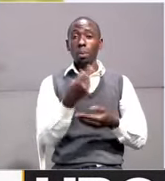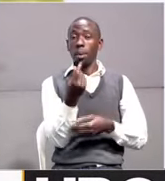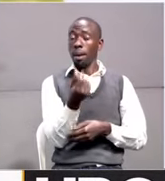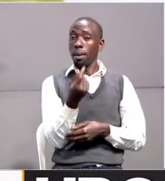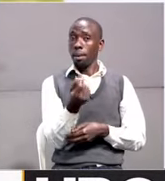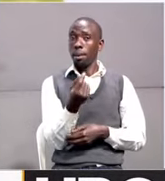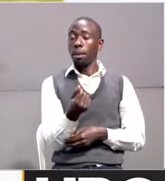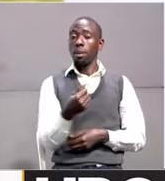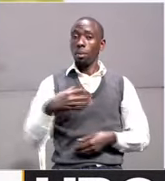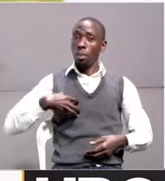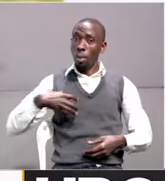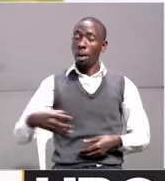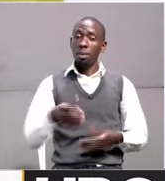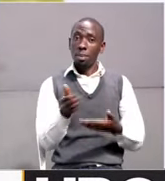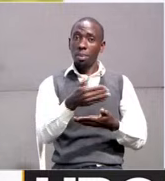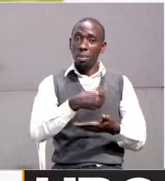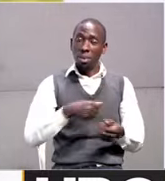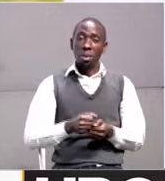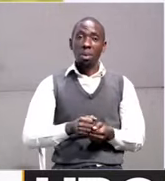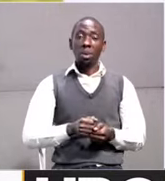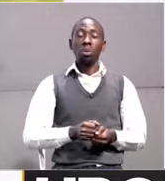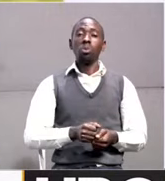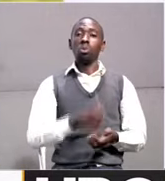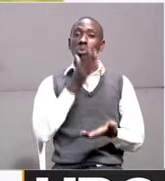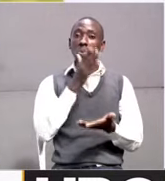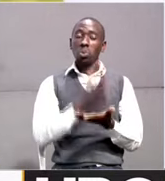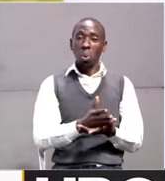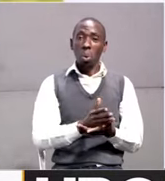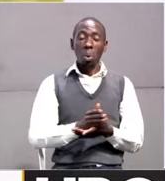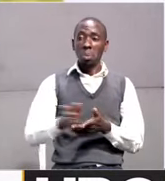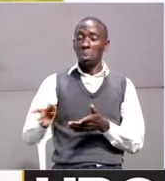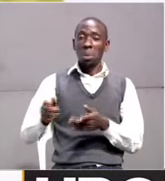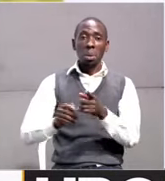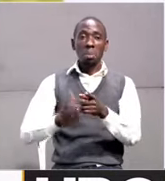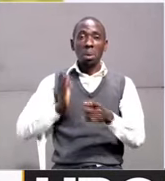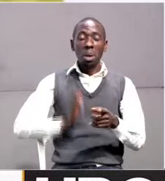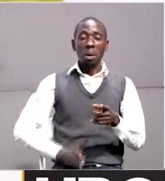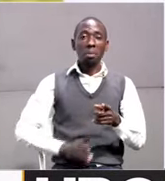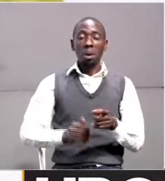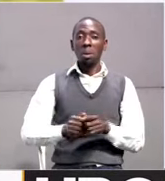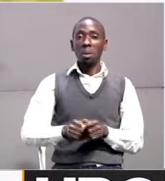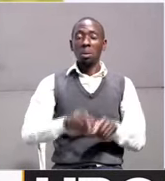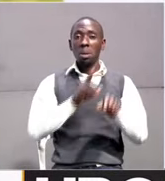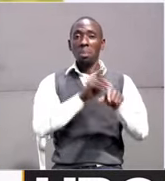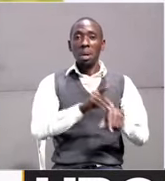Reject the politics of parasites, of sectarianism,